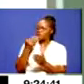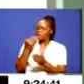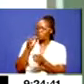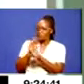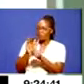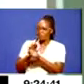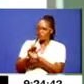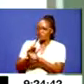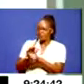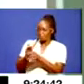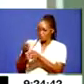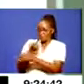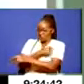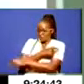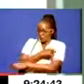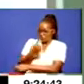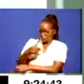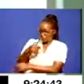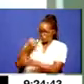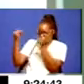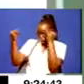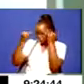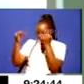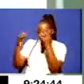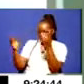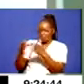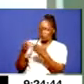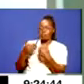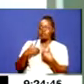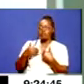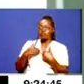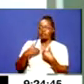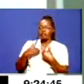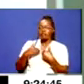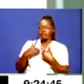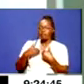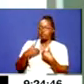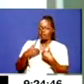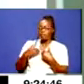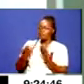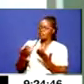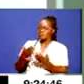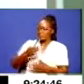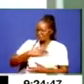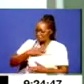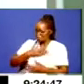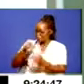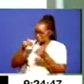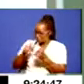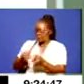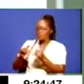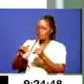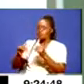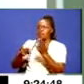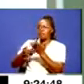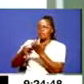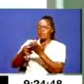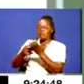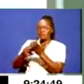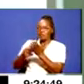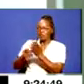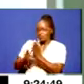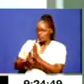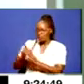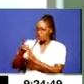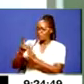Gradient, we are an innovative company, innovative technology company that tries to not only develop equipments